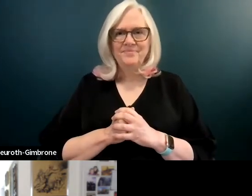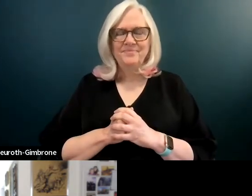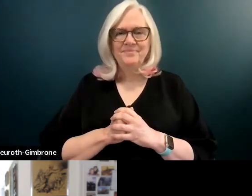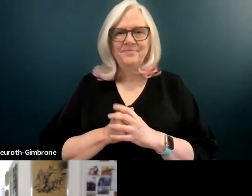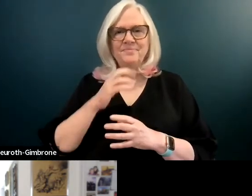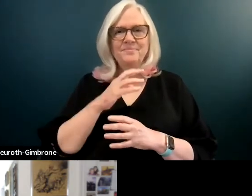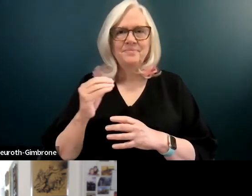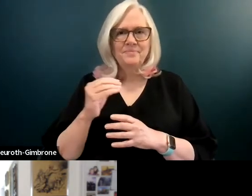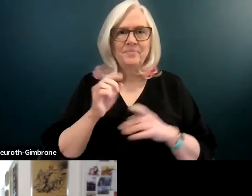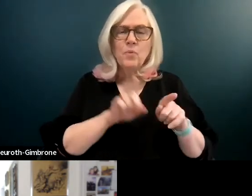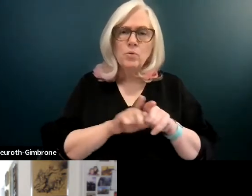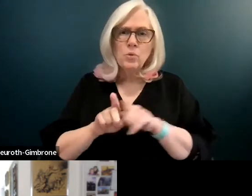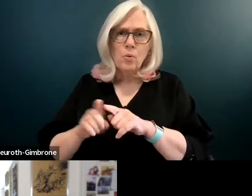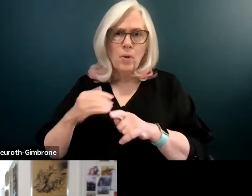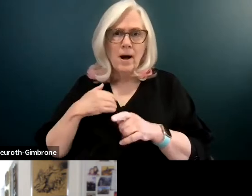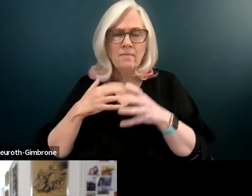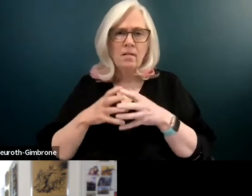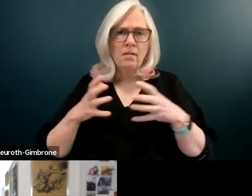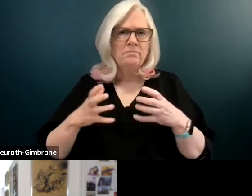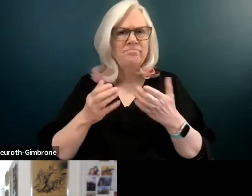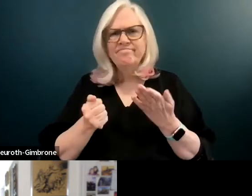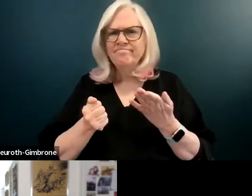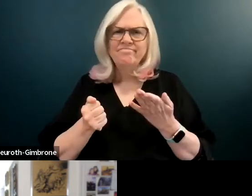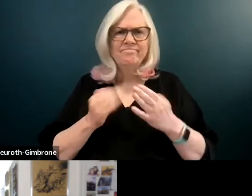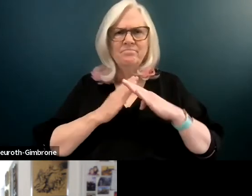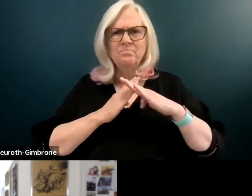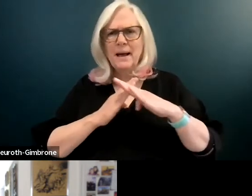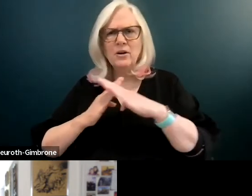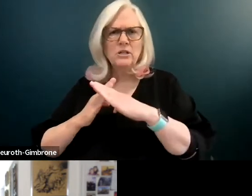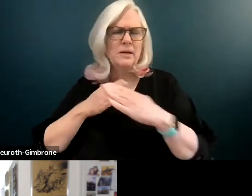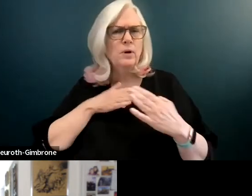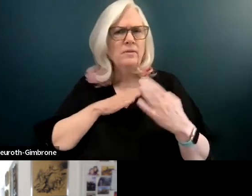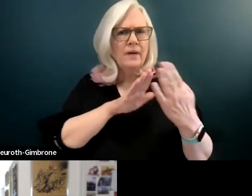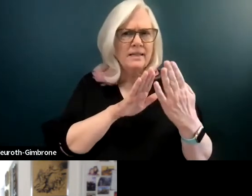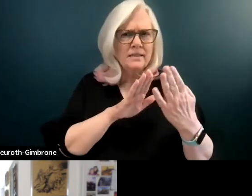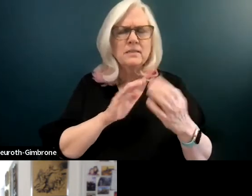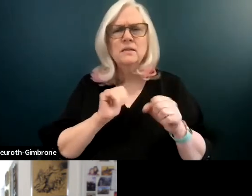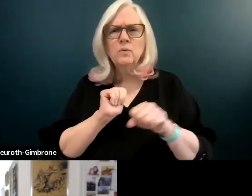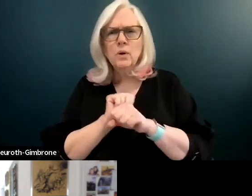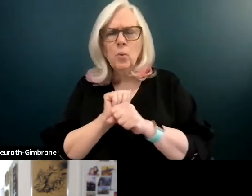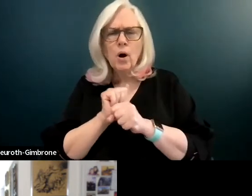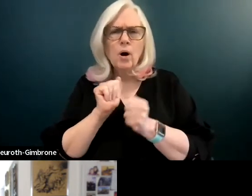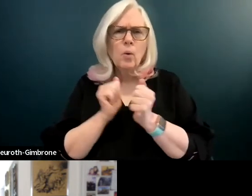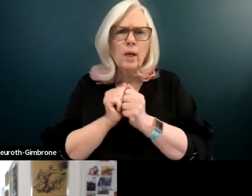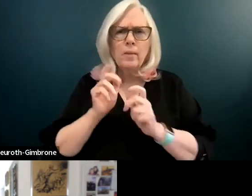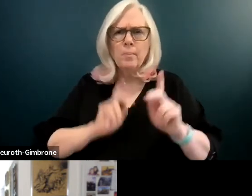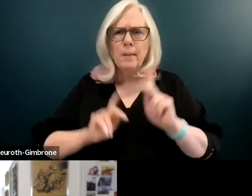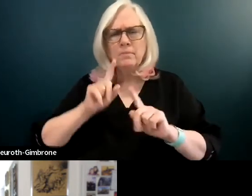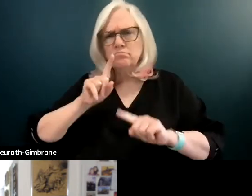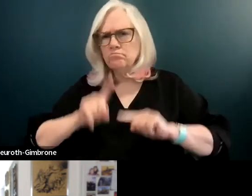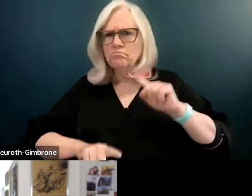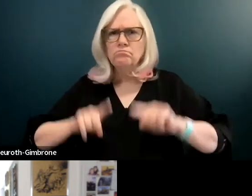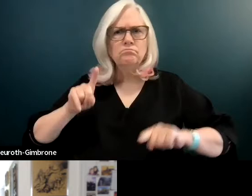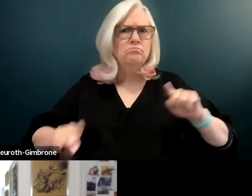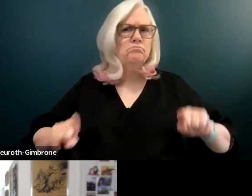there are a lot of barriers that librarians face. We work with people of all types of abilities too.